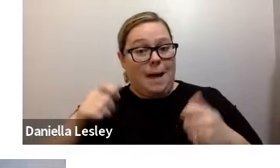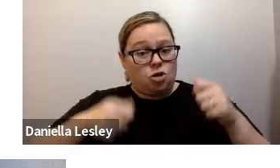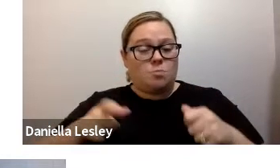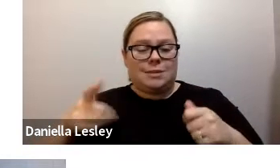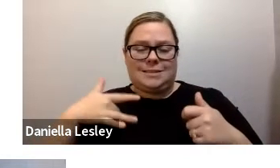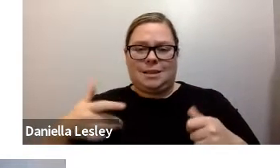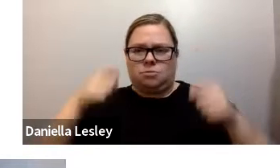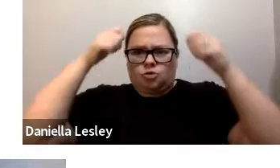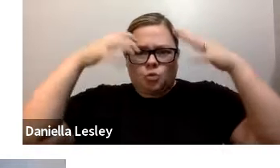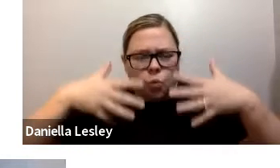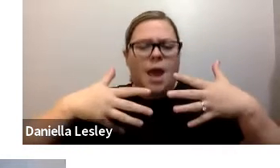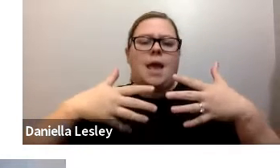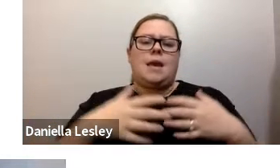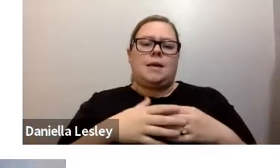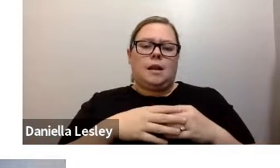sweat and